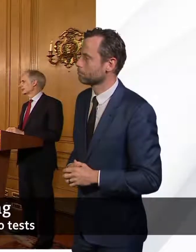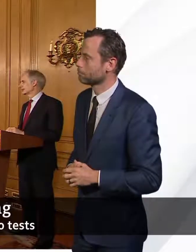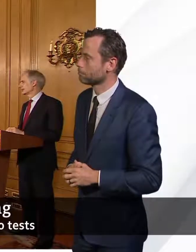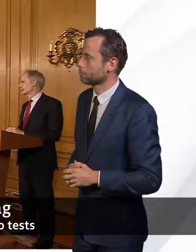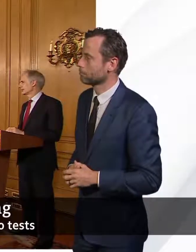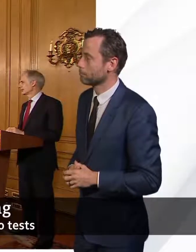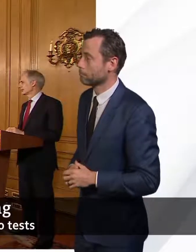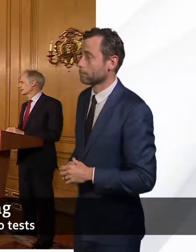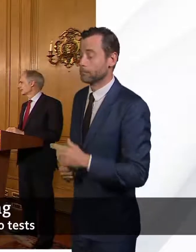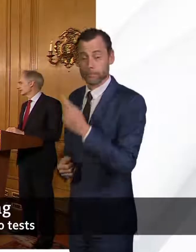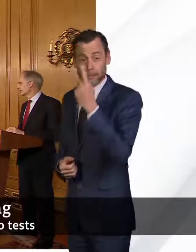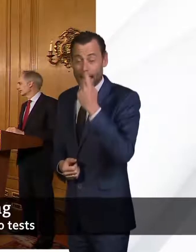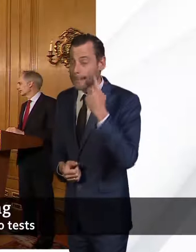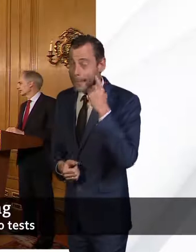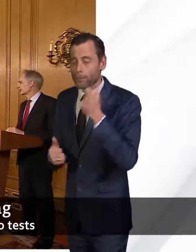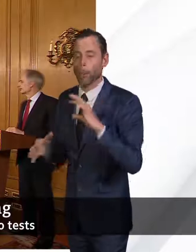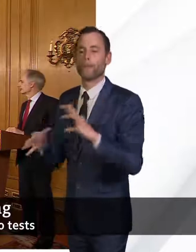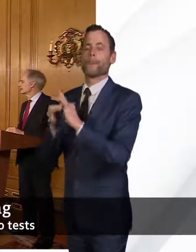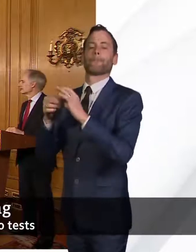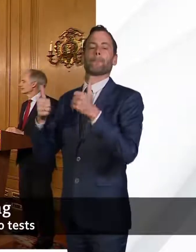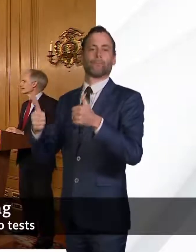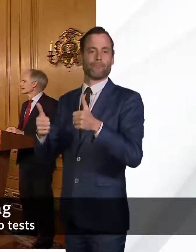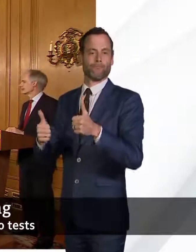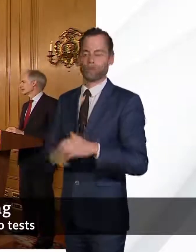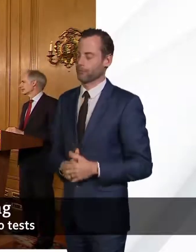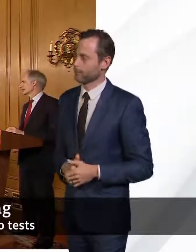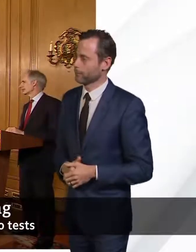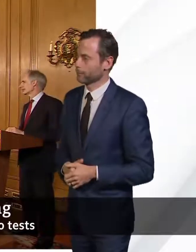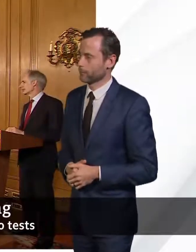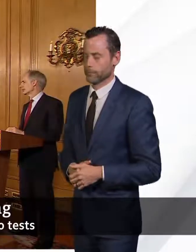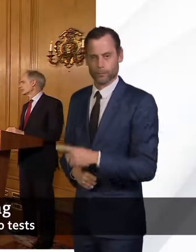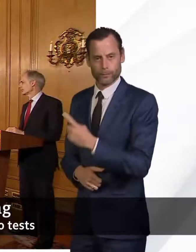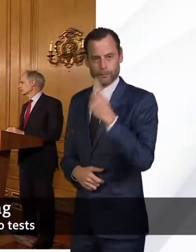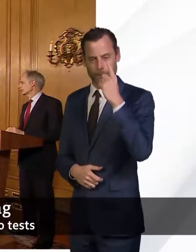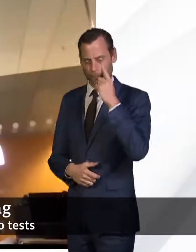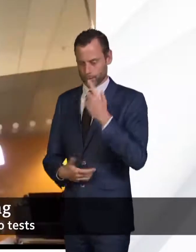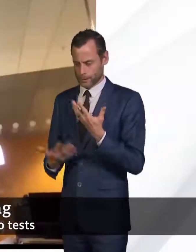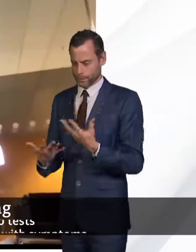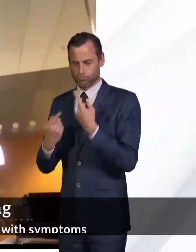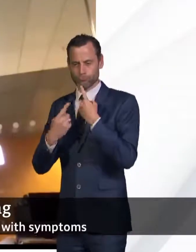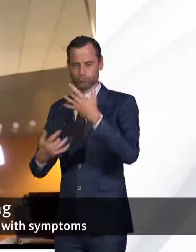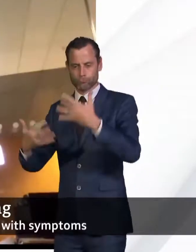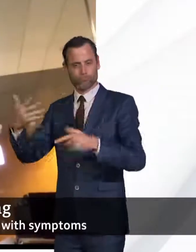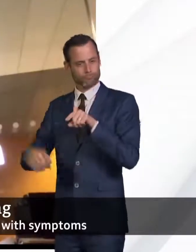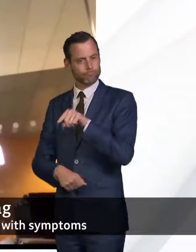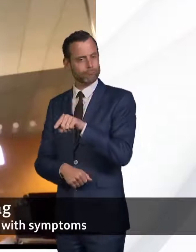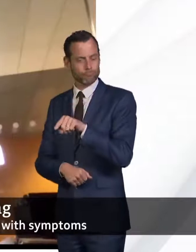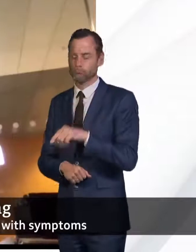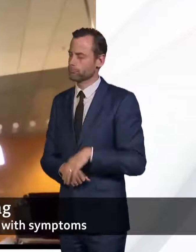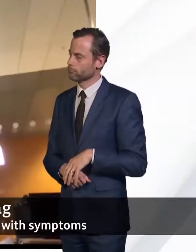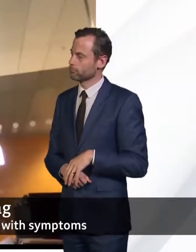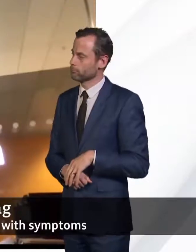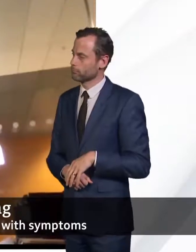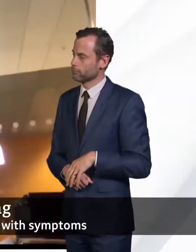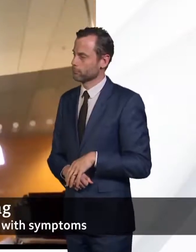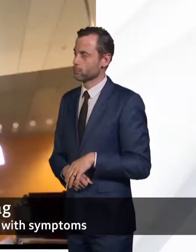Hopefully you can hear me now, Health Yes. Secretary. Excellent. Given today's statistics, Health Secretary, do you now recognise that while you've